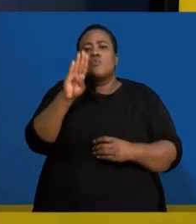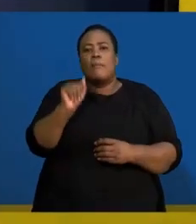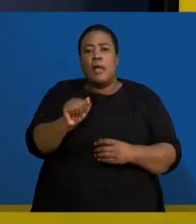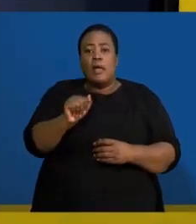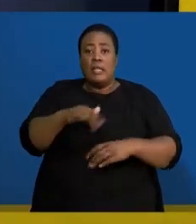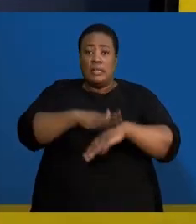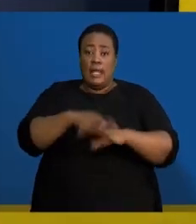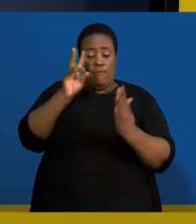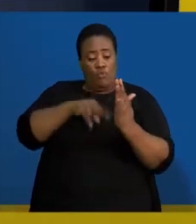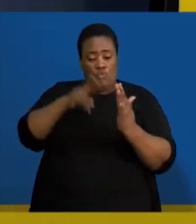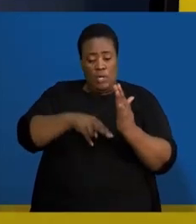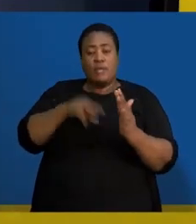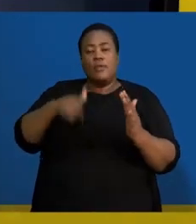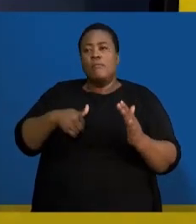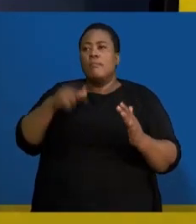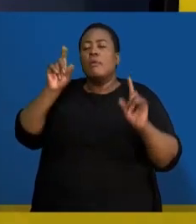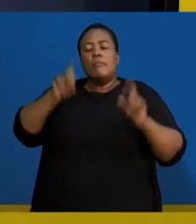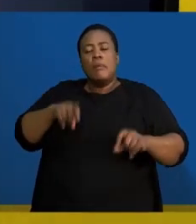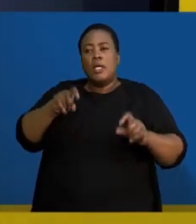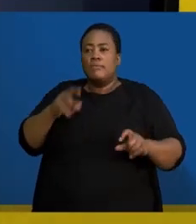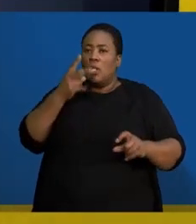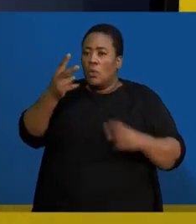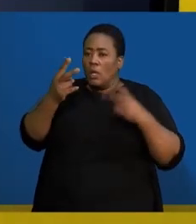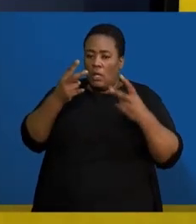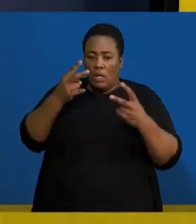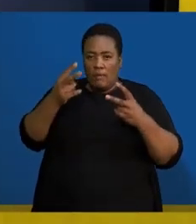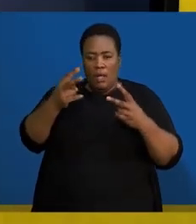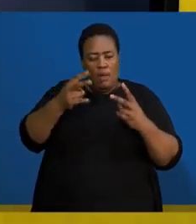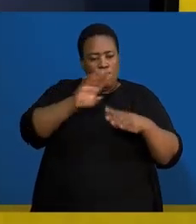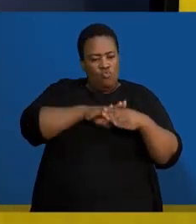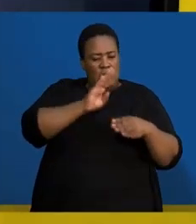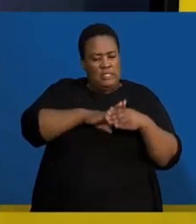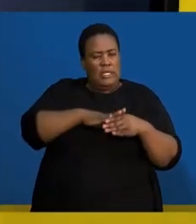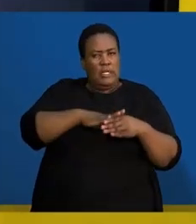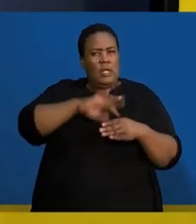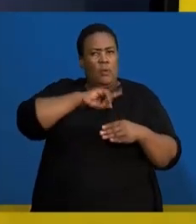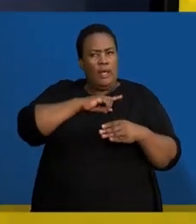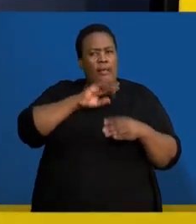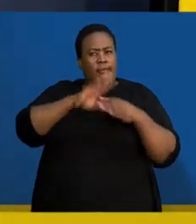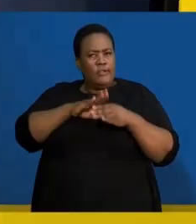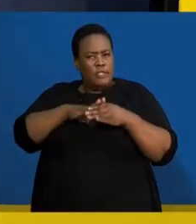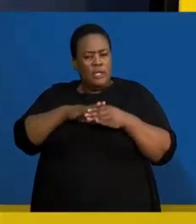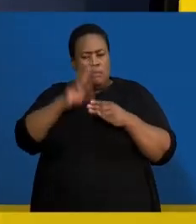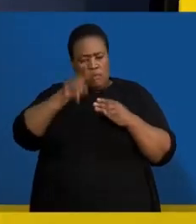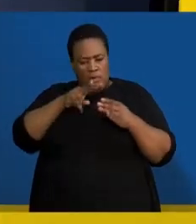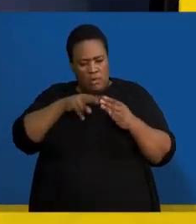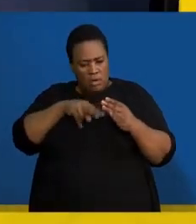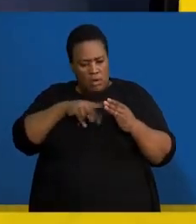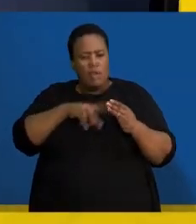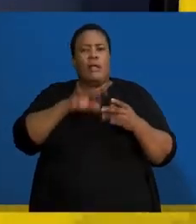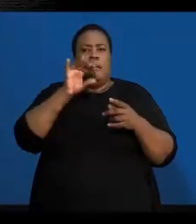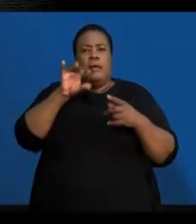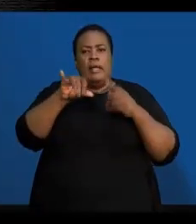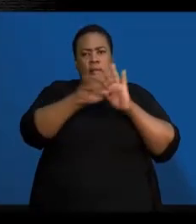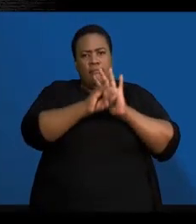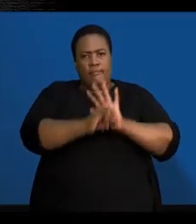reading the source, you need to be looking for all those reasons why Cuba was the focal point of the Cold War.